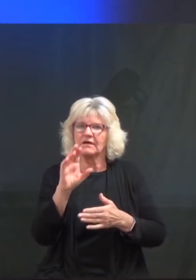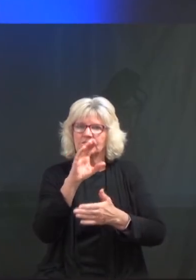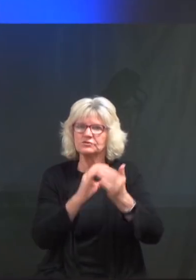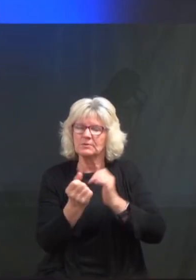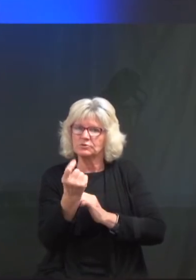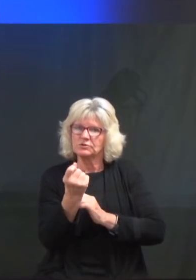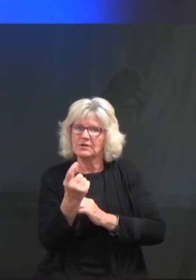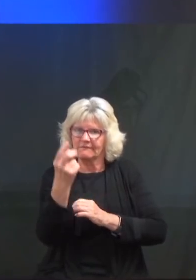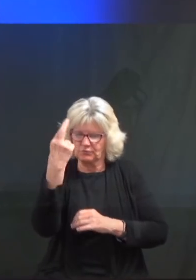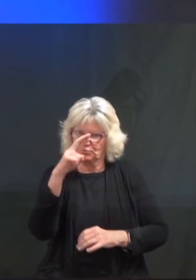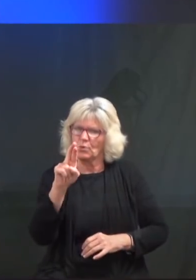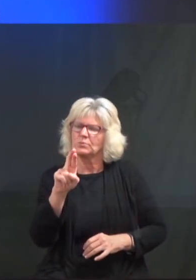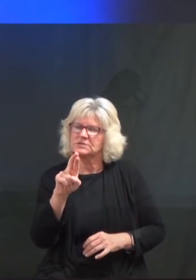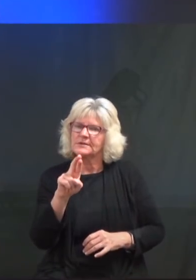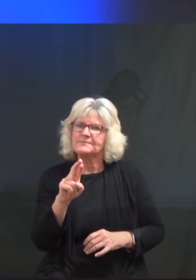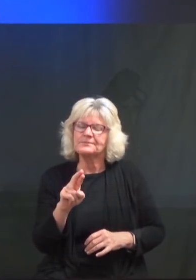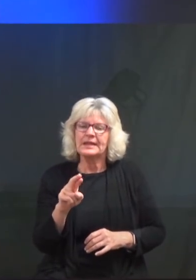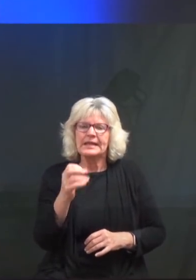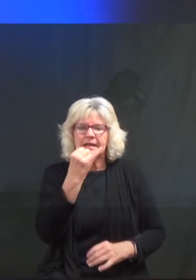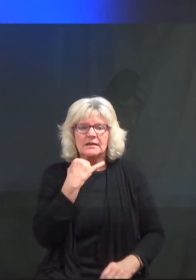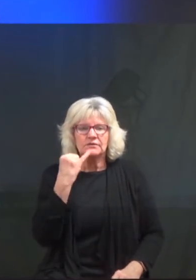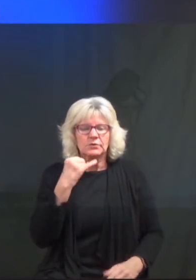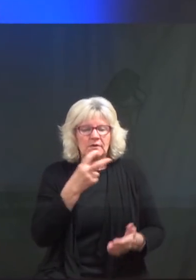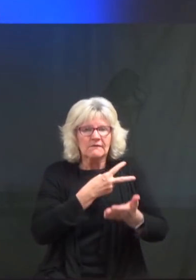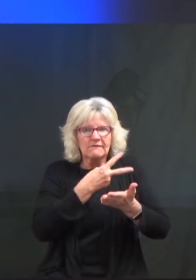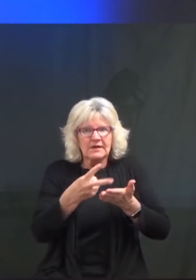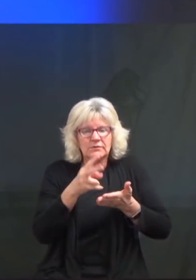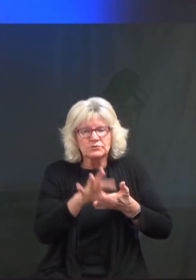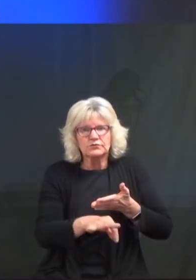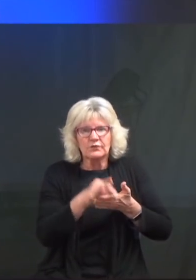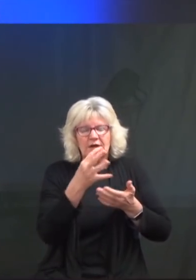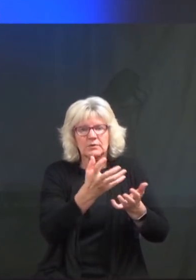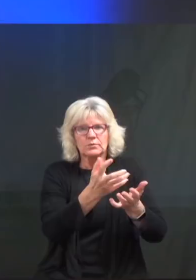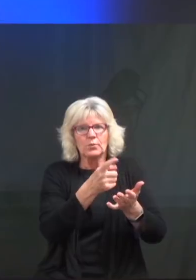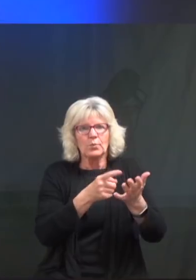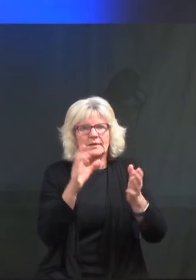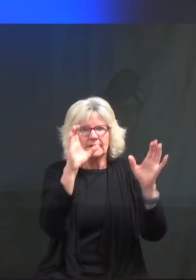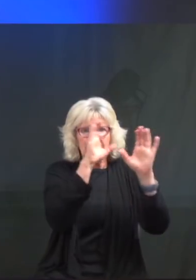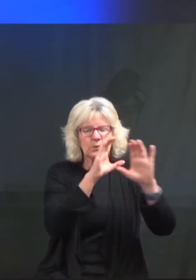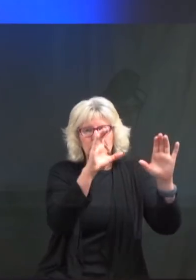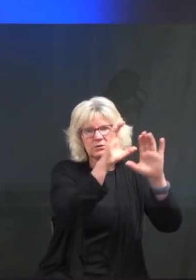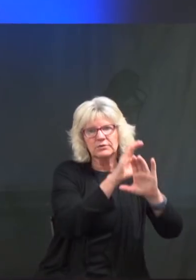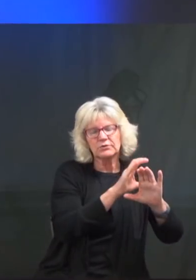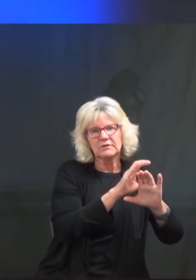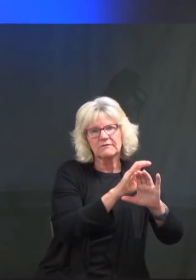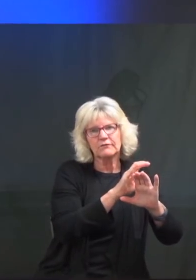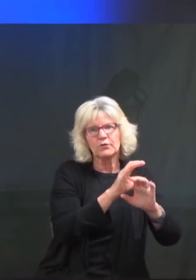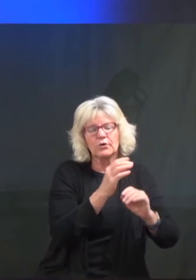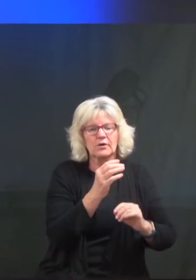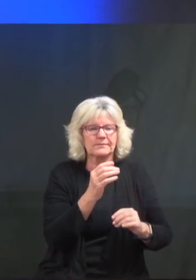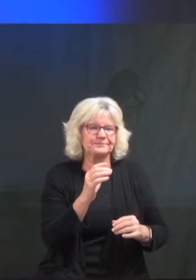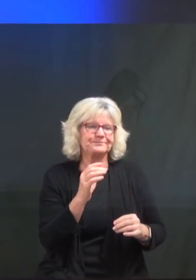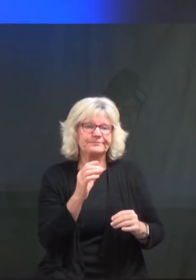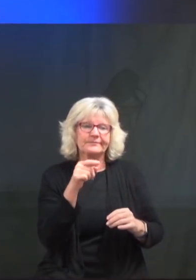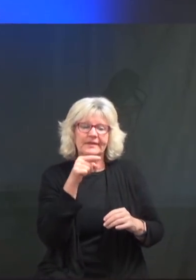Romans chapter 11. Israel failed to obtain what they were looking for. The rejection obtained,